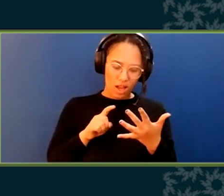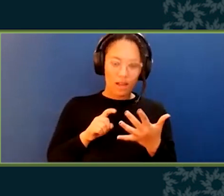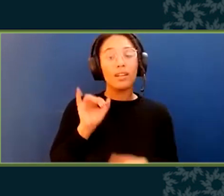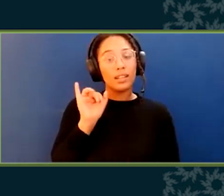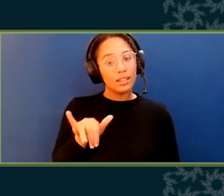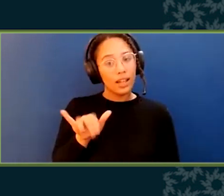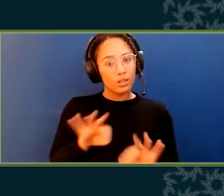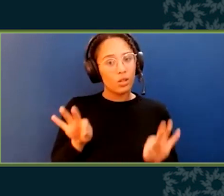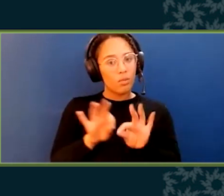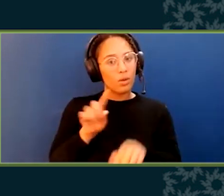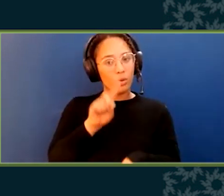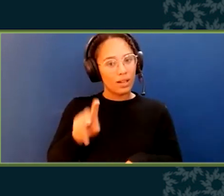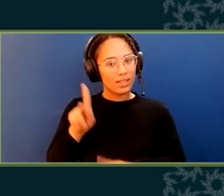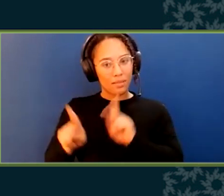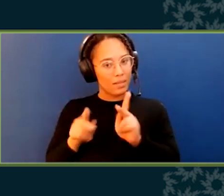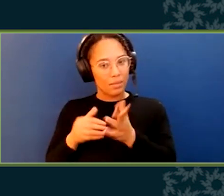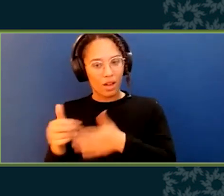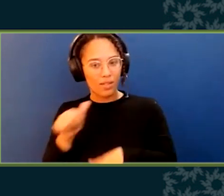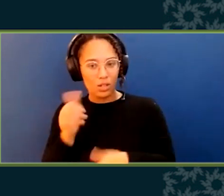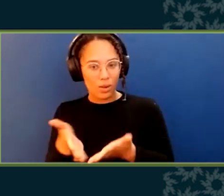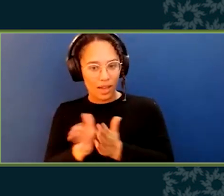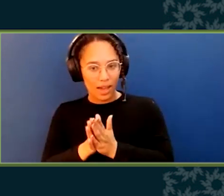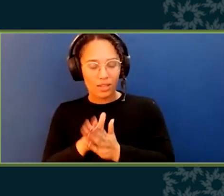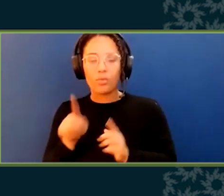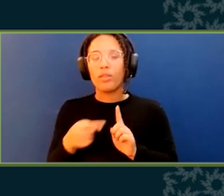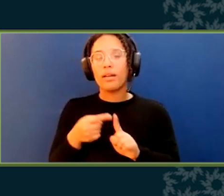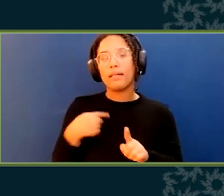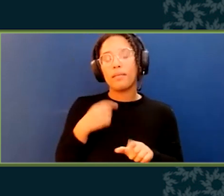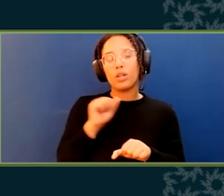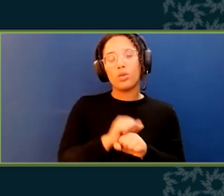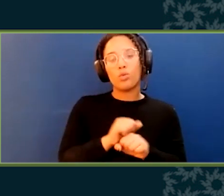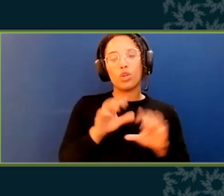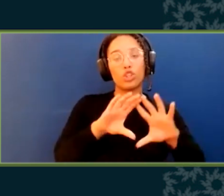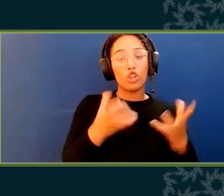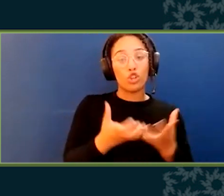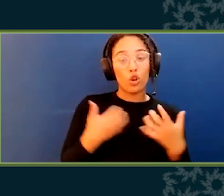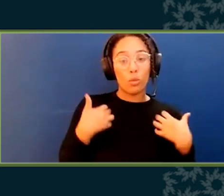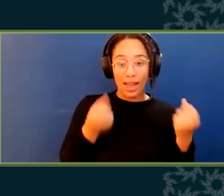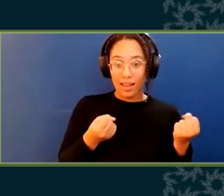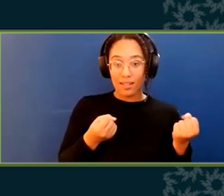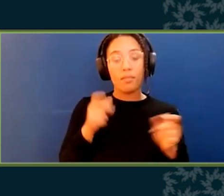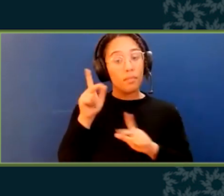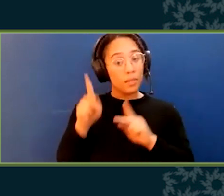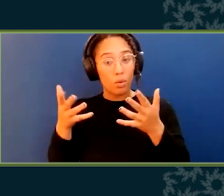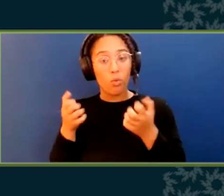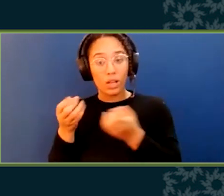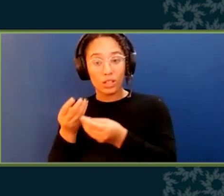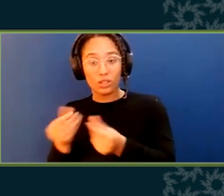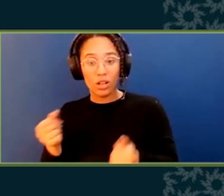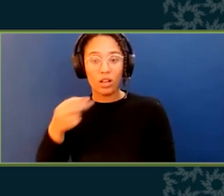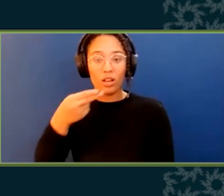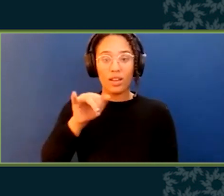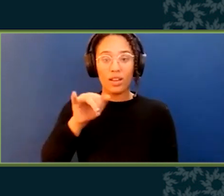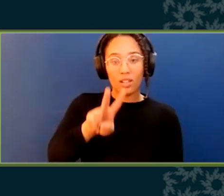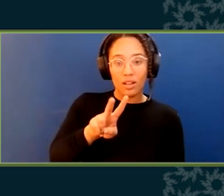And I saw that when I spent a lot of time in global health, people wanted to solve HIV and AIDS in Africa. You know what's needed for that is